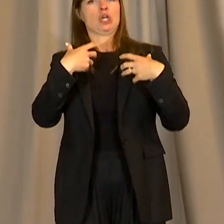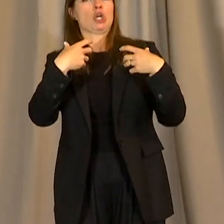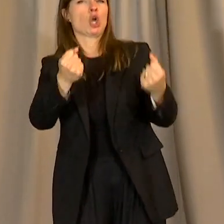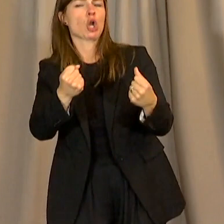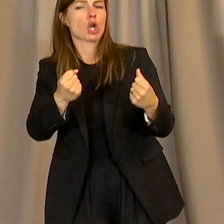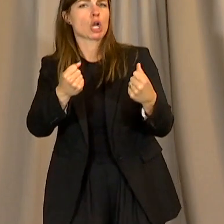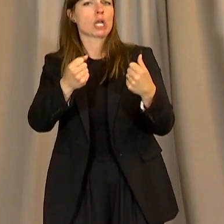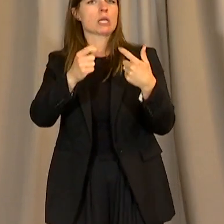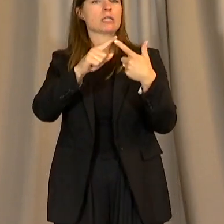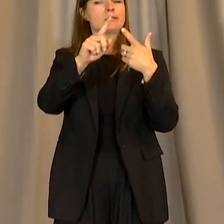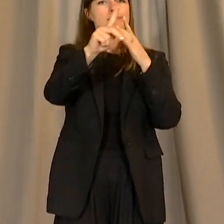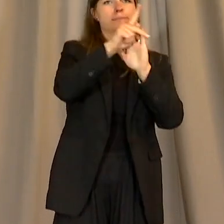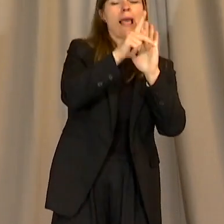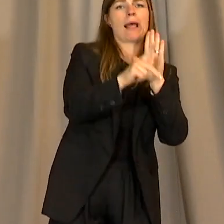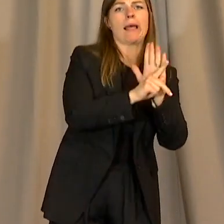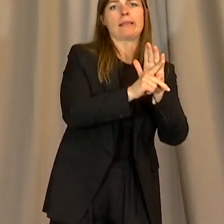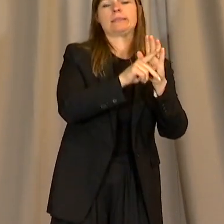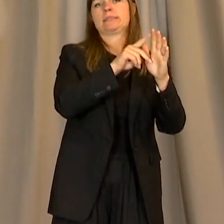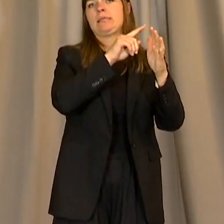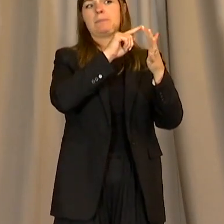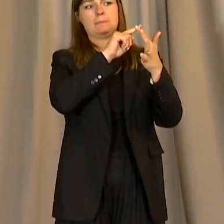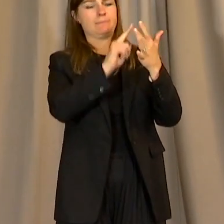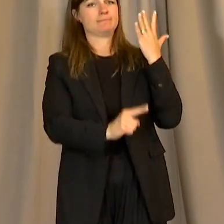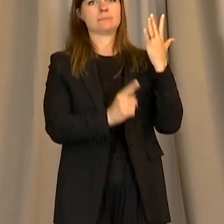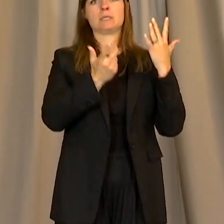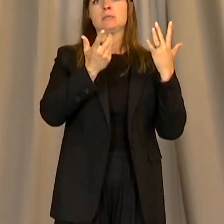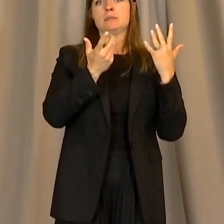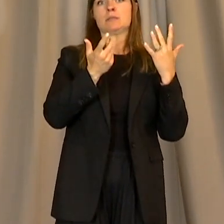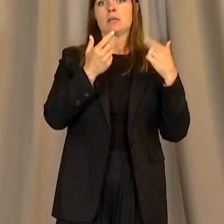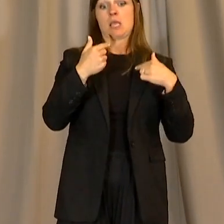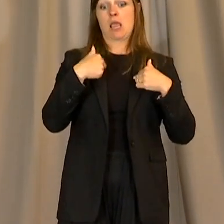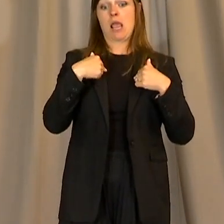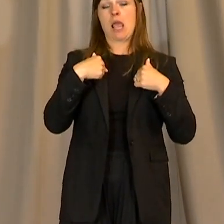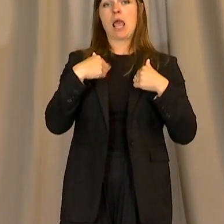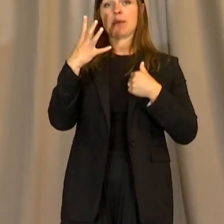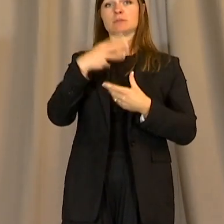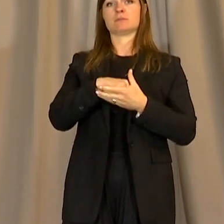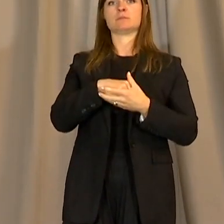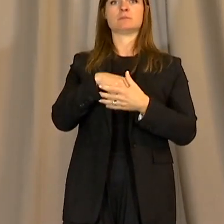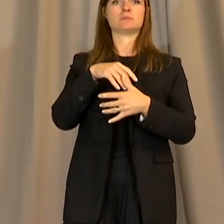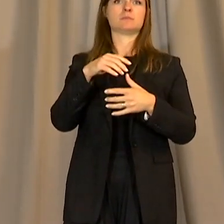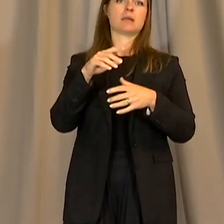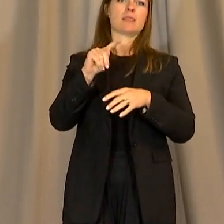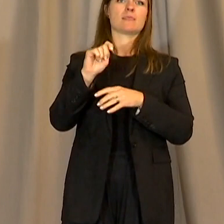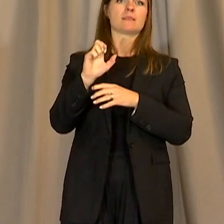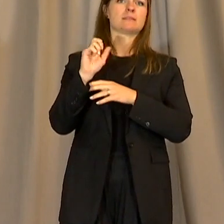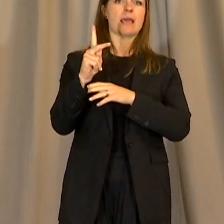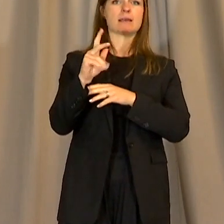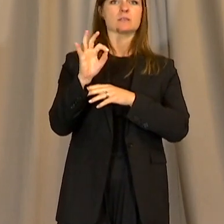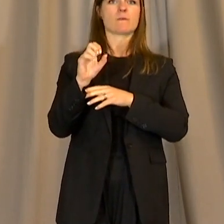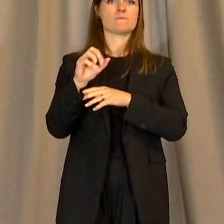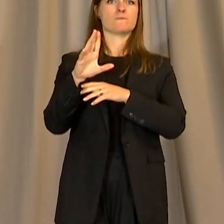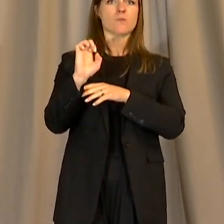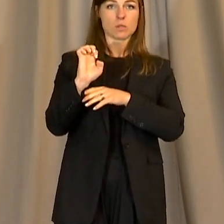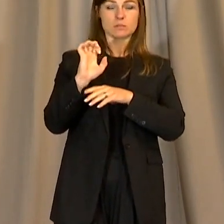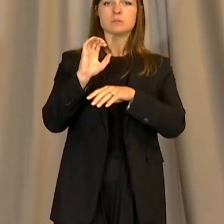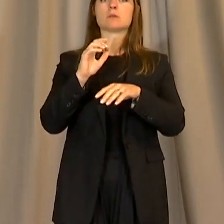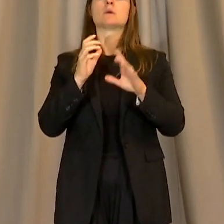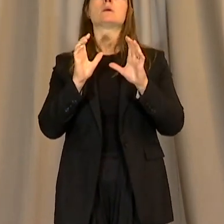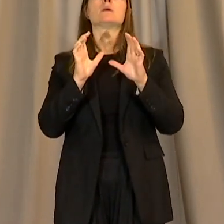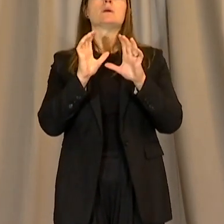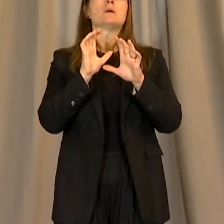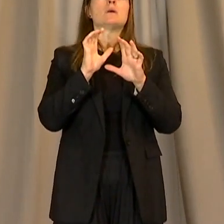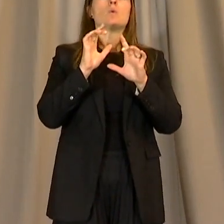about policy, a lot of districts, when I was on the task force with Alfredo, when we wrote